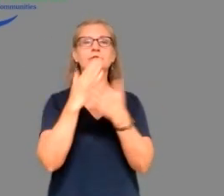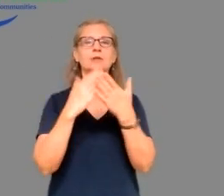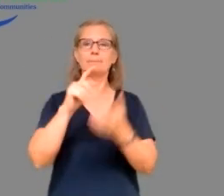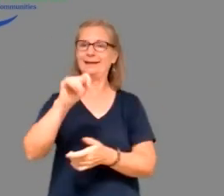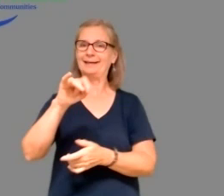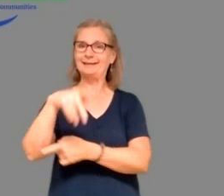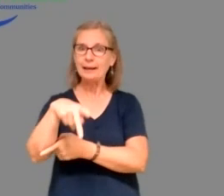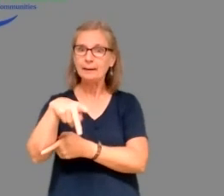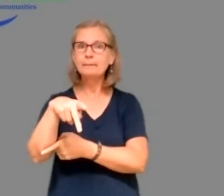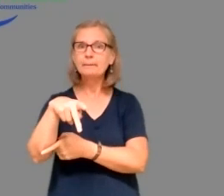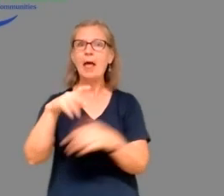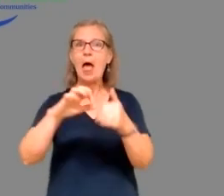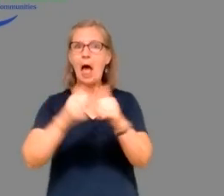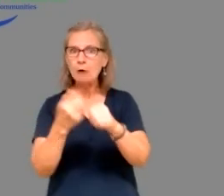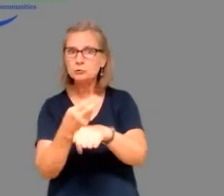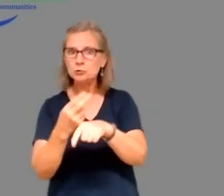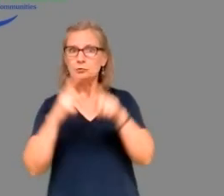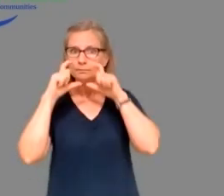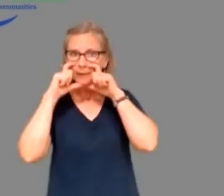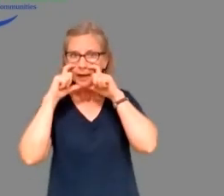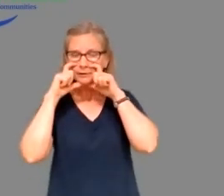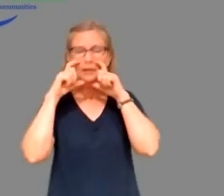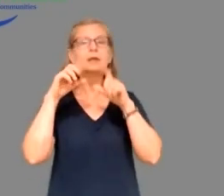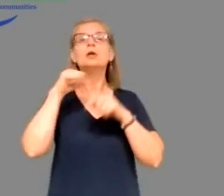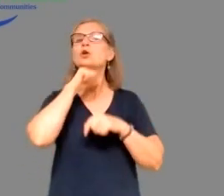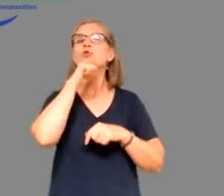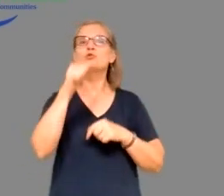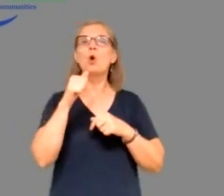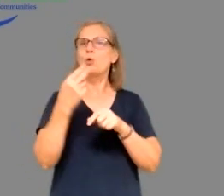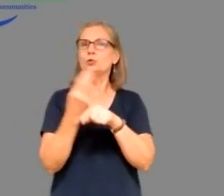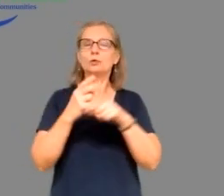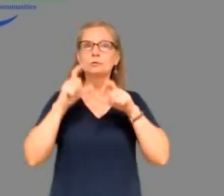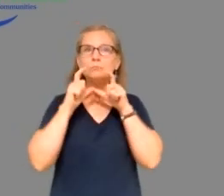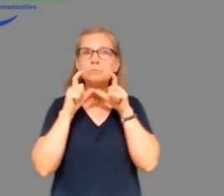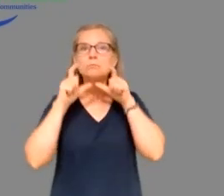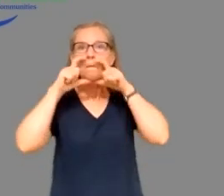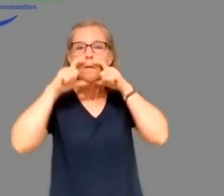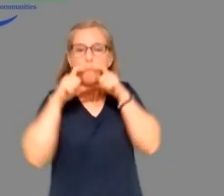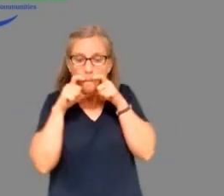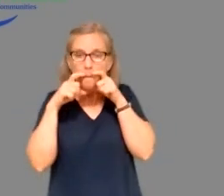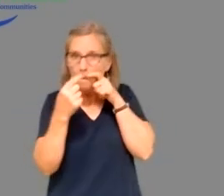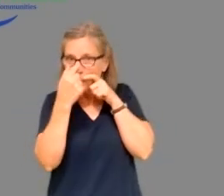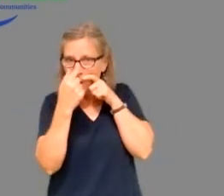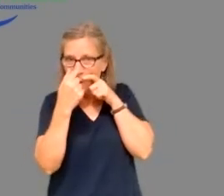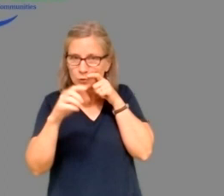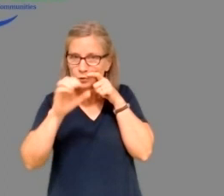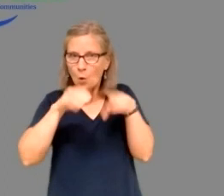them with your nose sticking out. Don't touch them. Don't play with them.